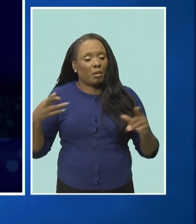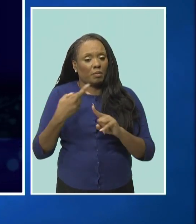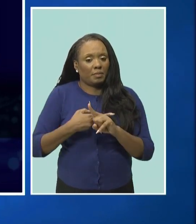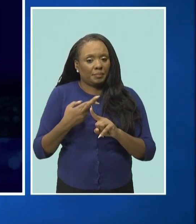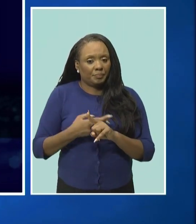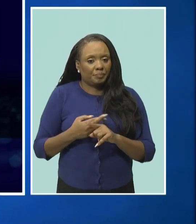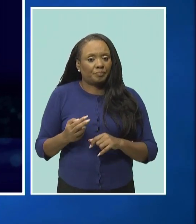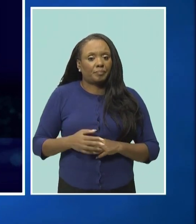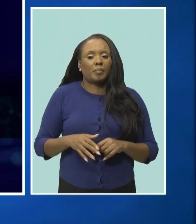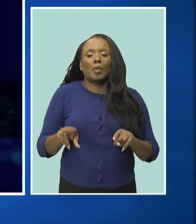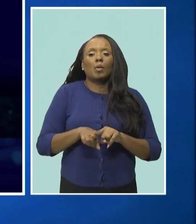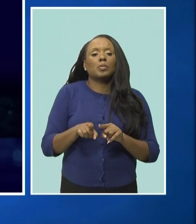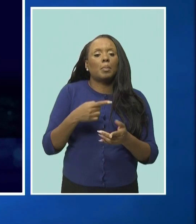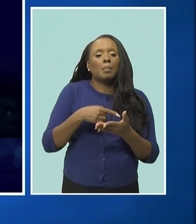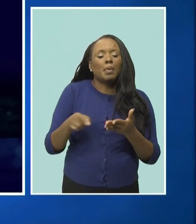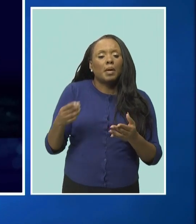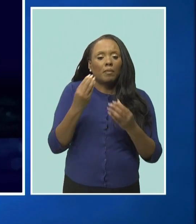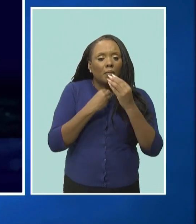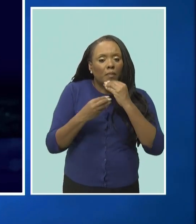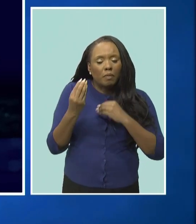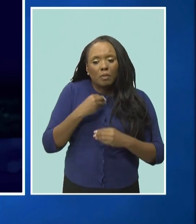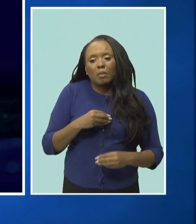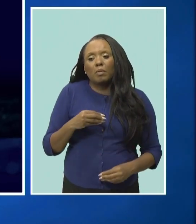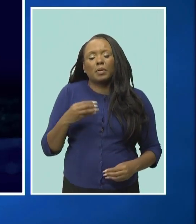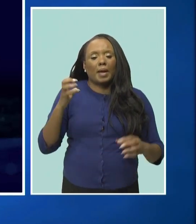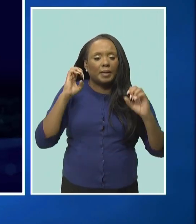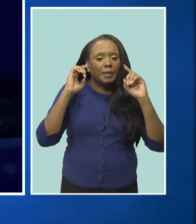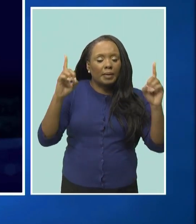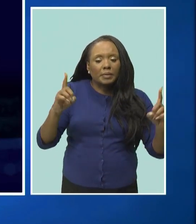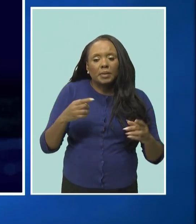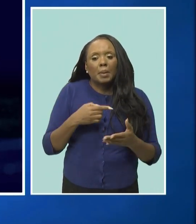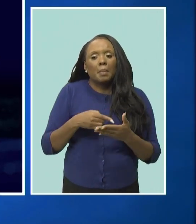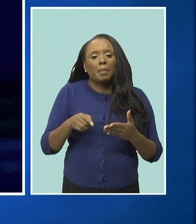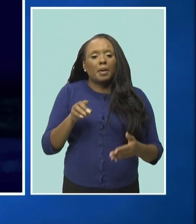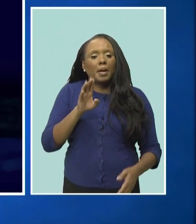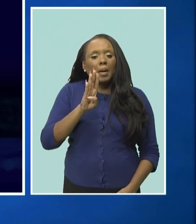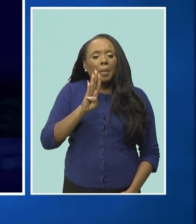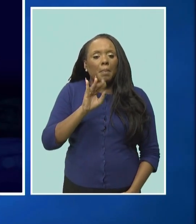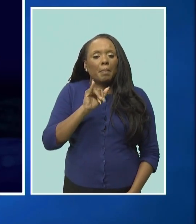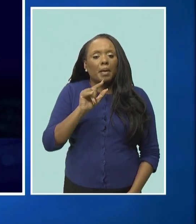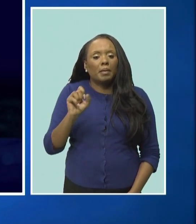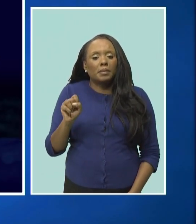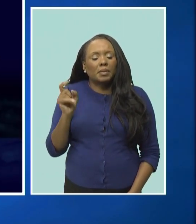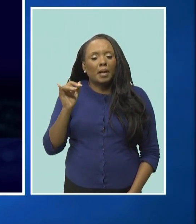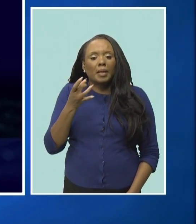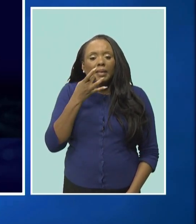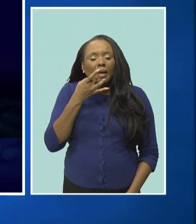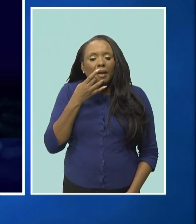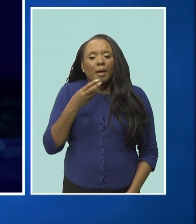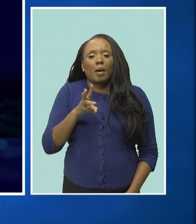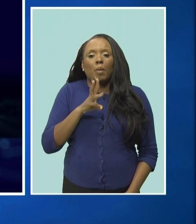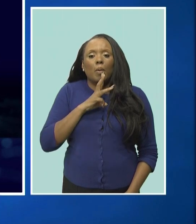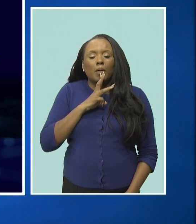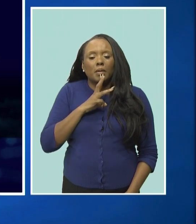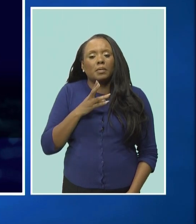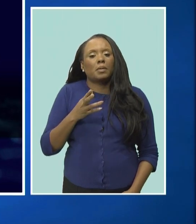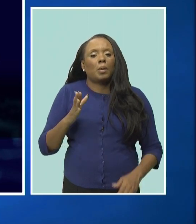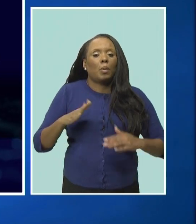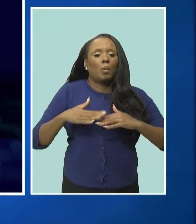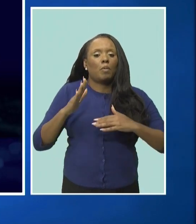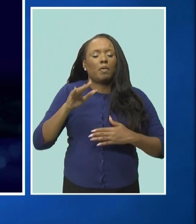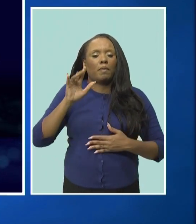cash grants, utilities, food, education, and so on, just over 5,000 persons benefited,